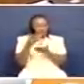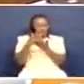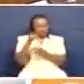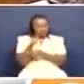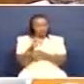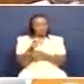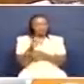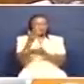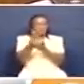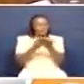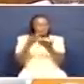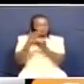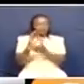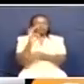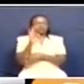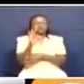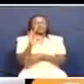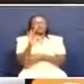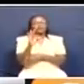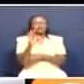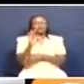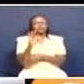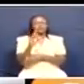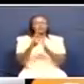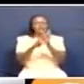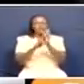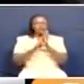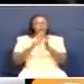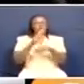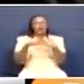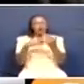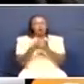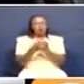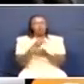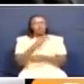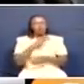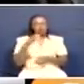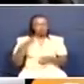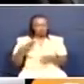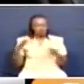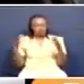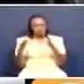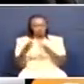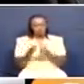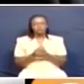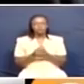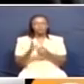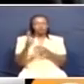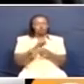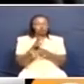subsection 3, requires of the Commission to use